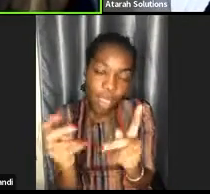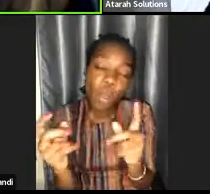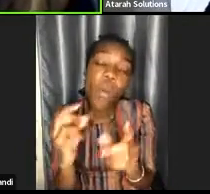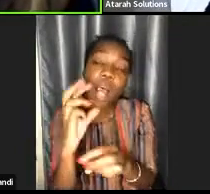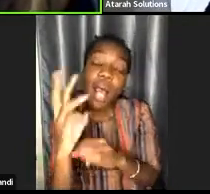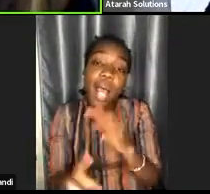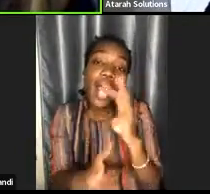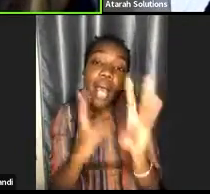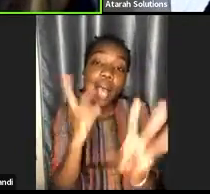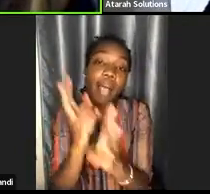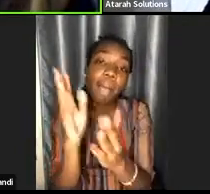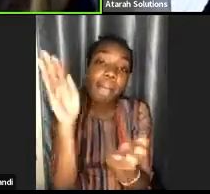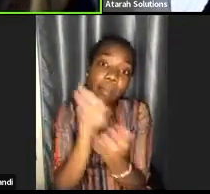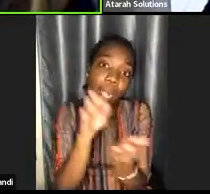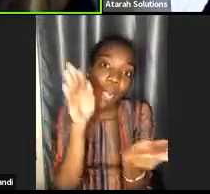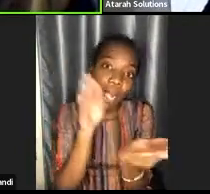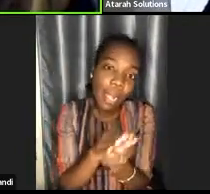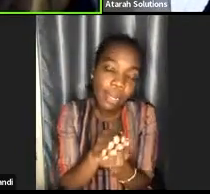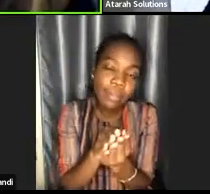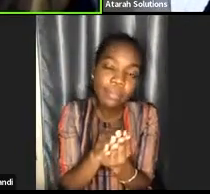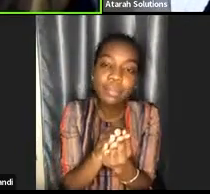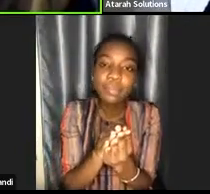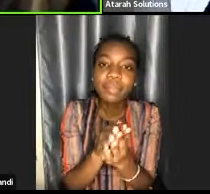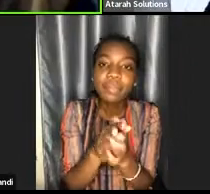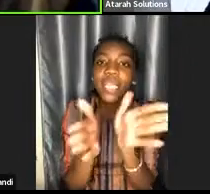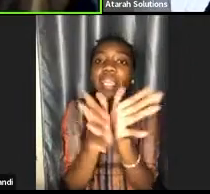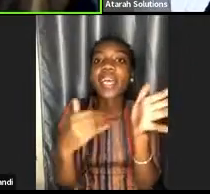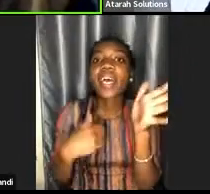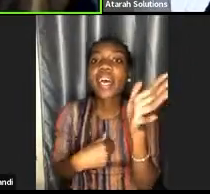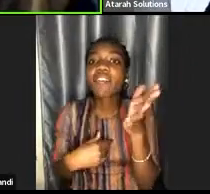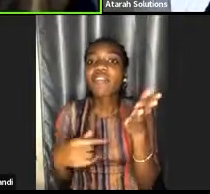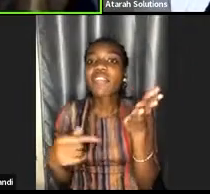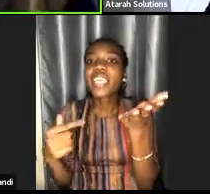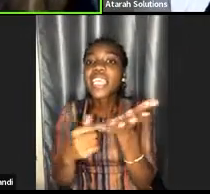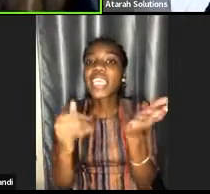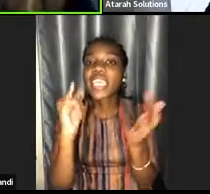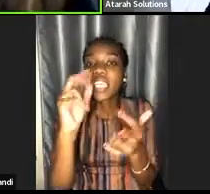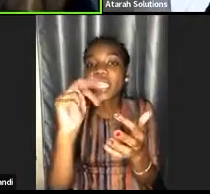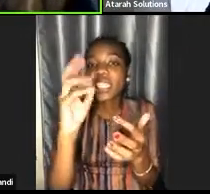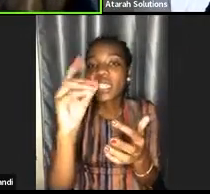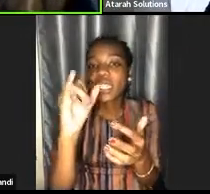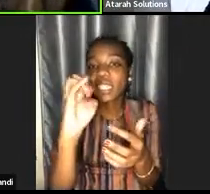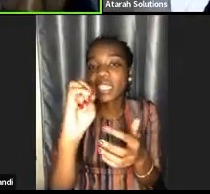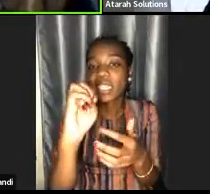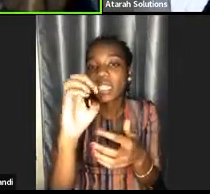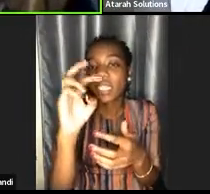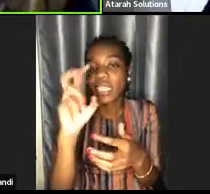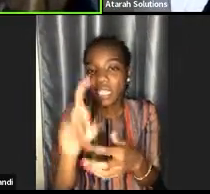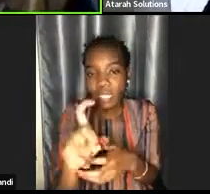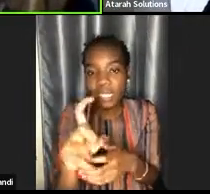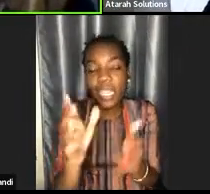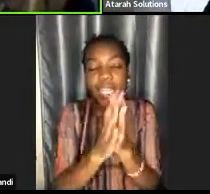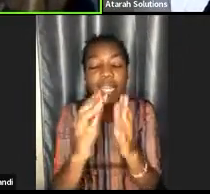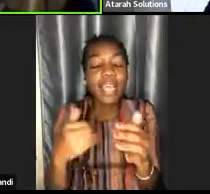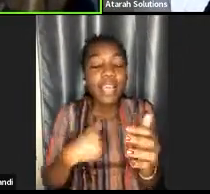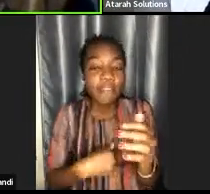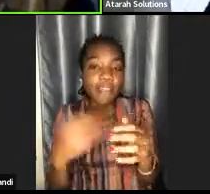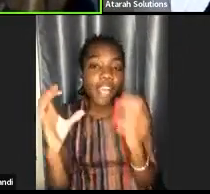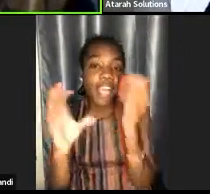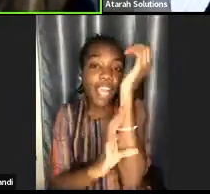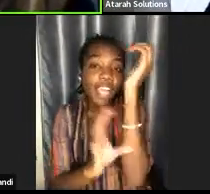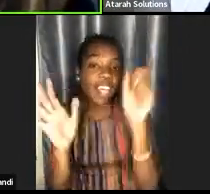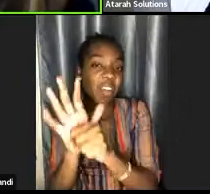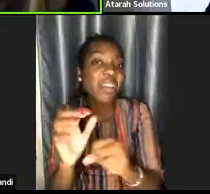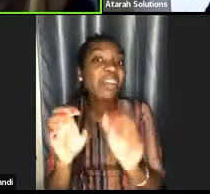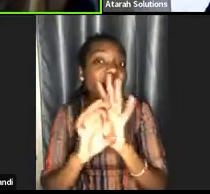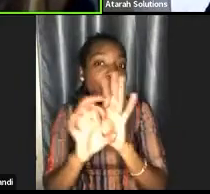has an index, and most of the countries, like for instance, Kenya has really improved their